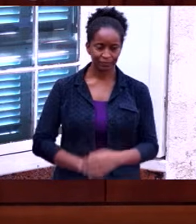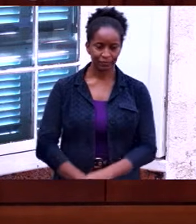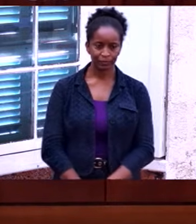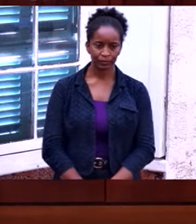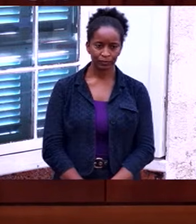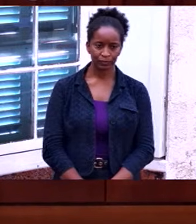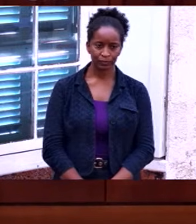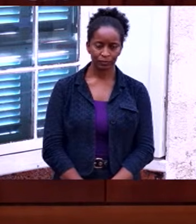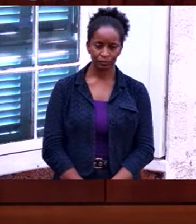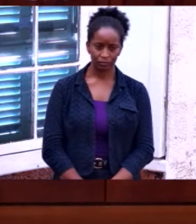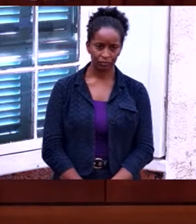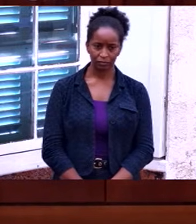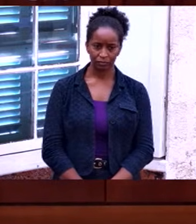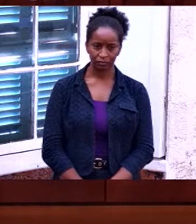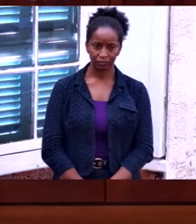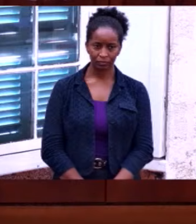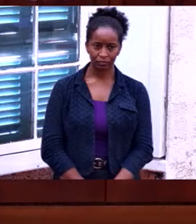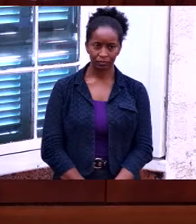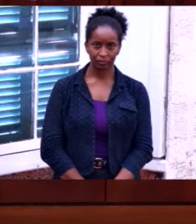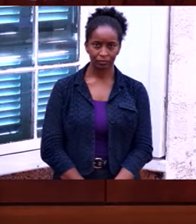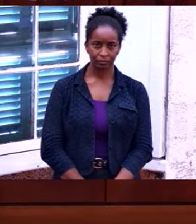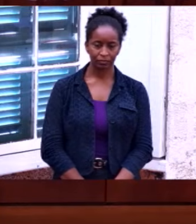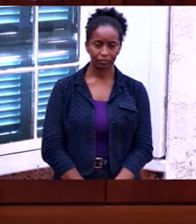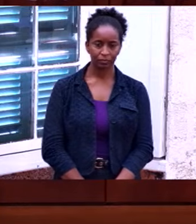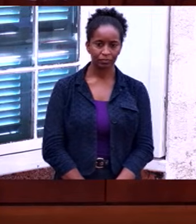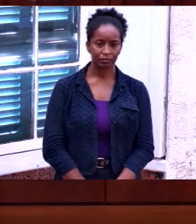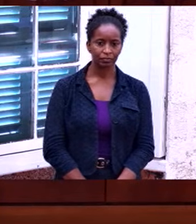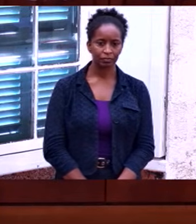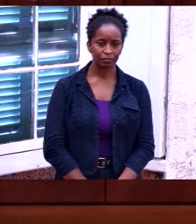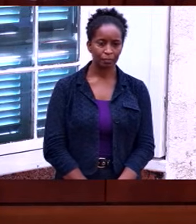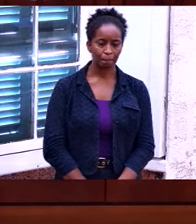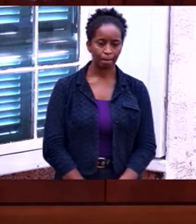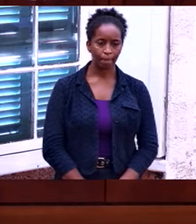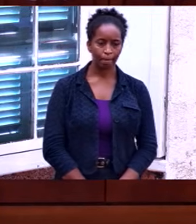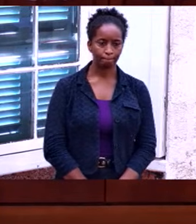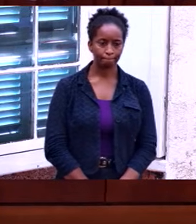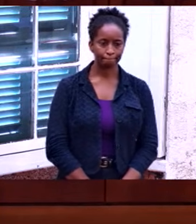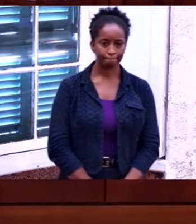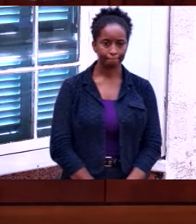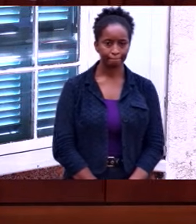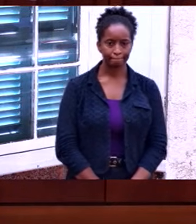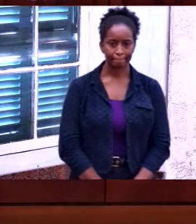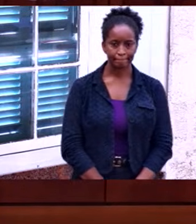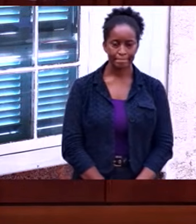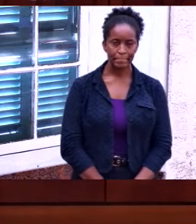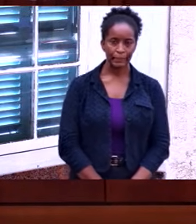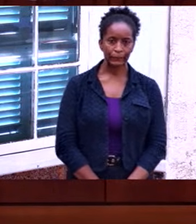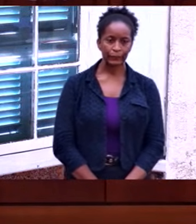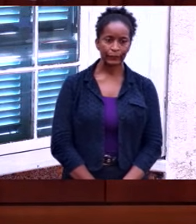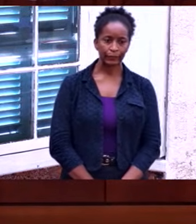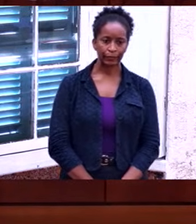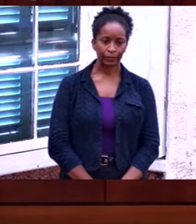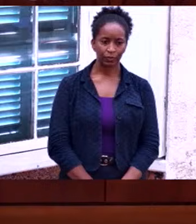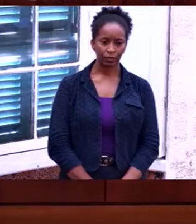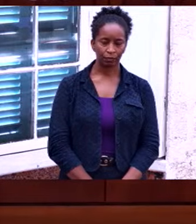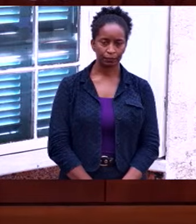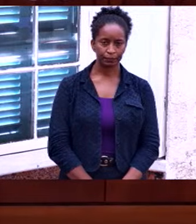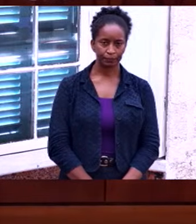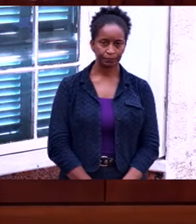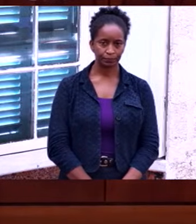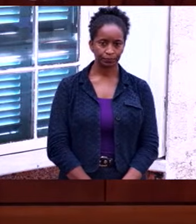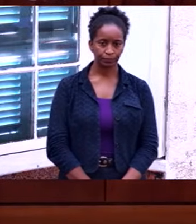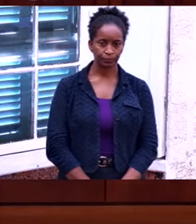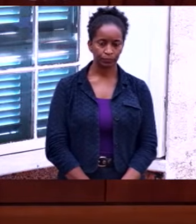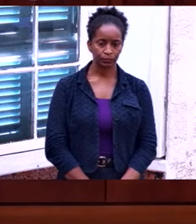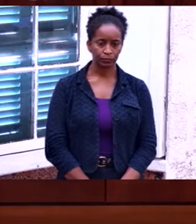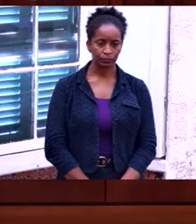by Senator Nichols and Senator Thompson on the size of constituencies. Mr. President, let me talk